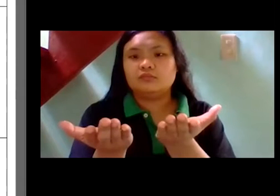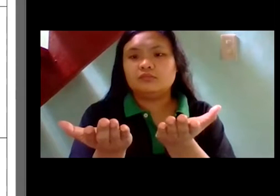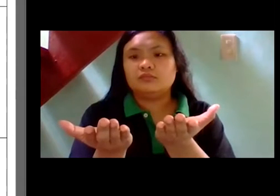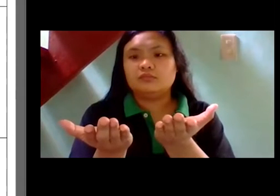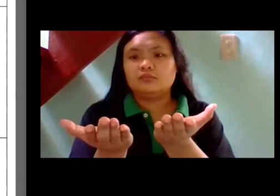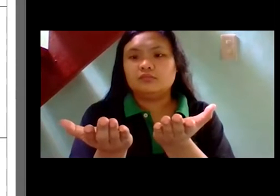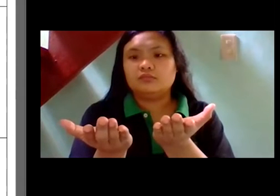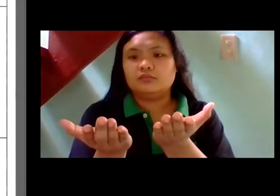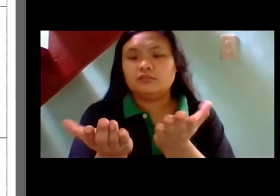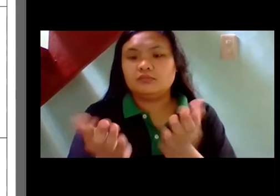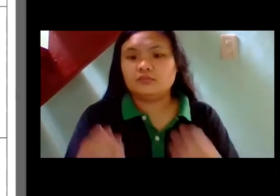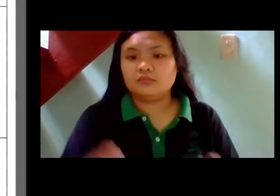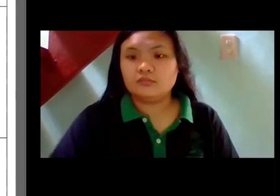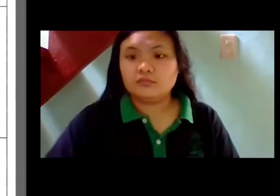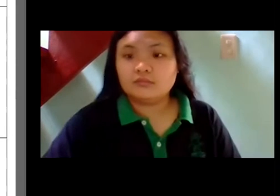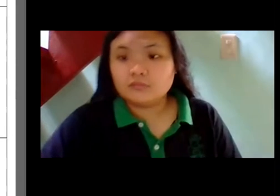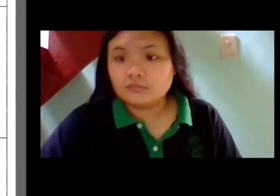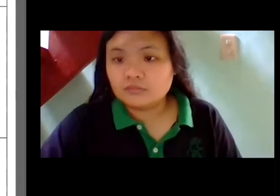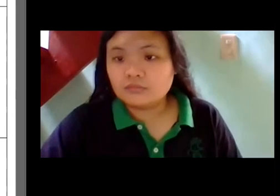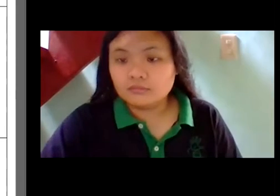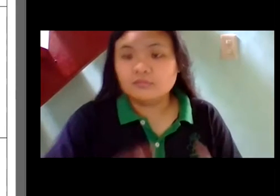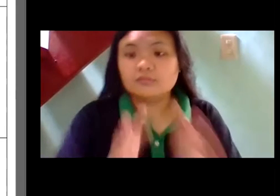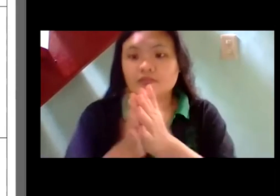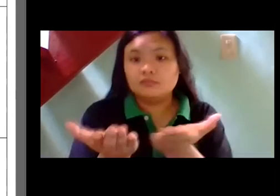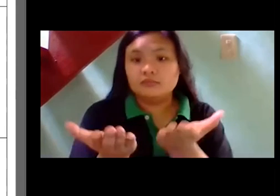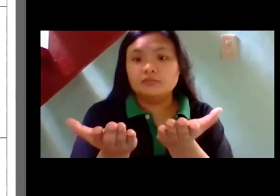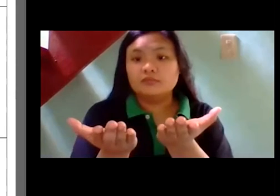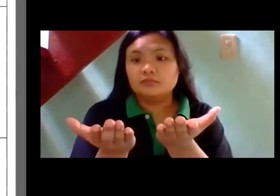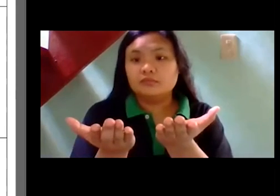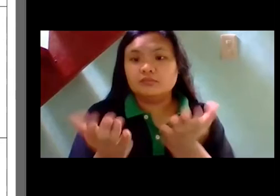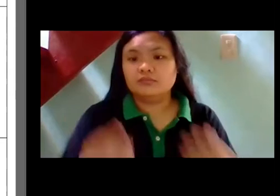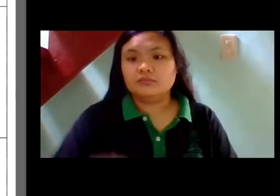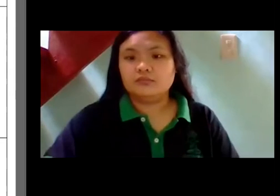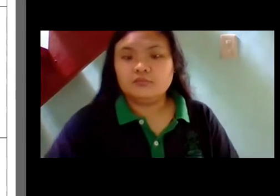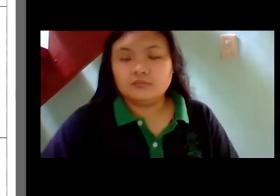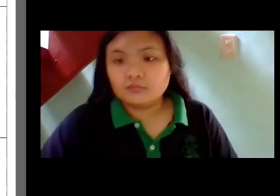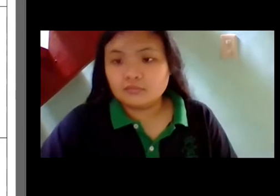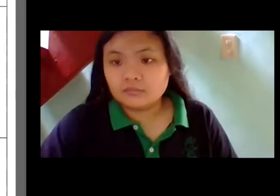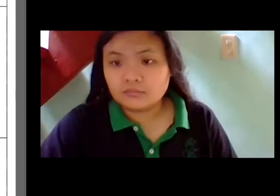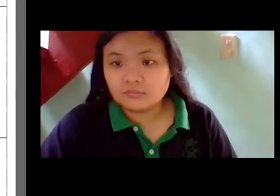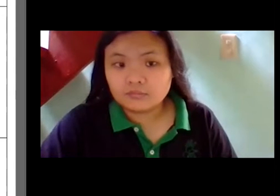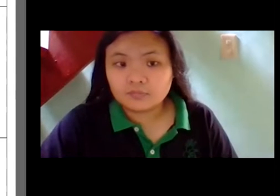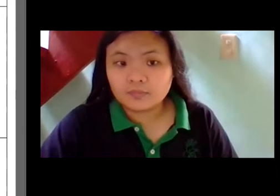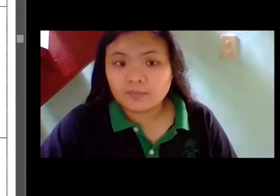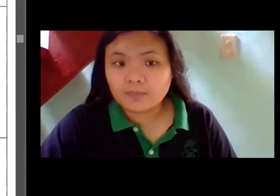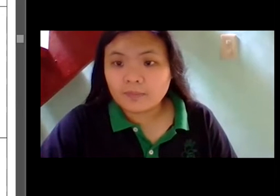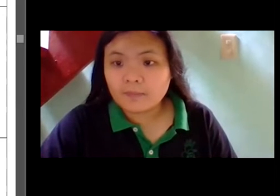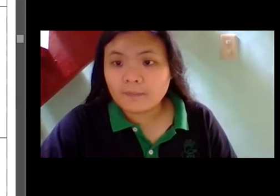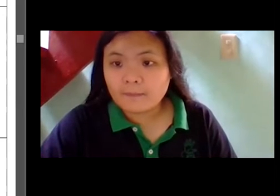Yes, okay. So I'm just asking about school bag for shoulder and school bag for